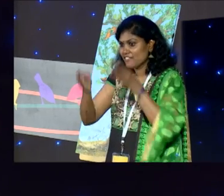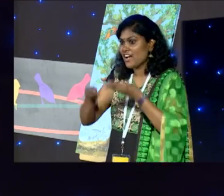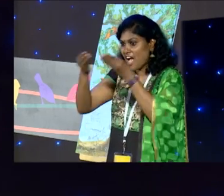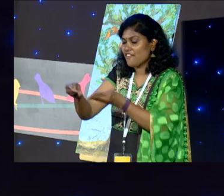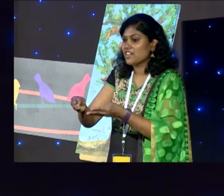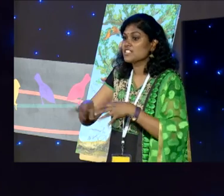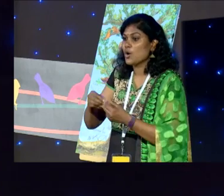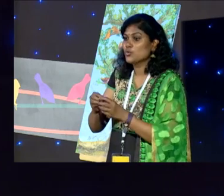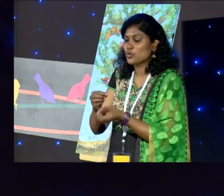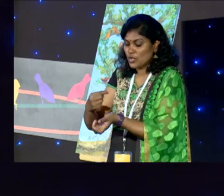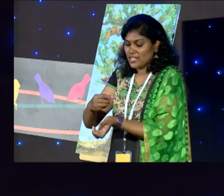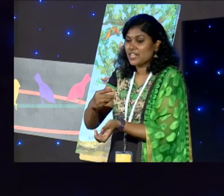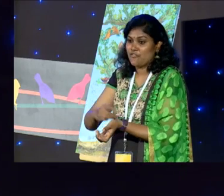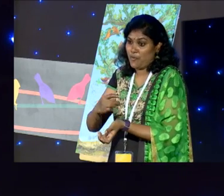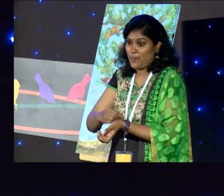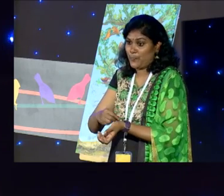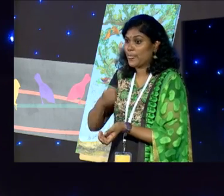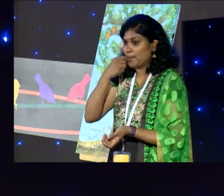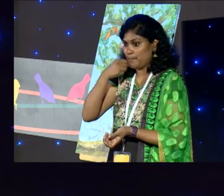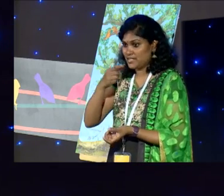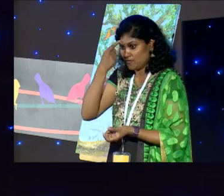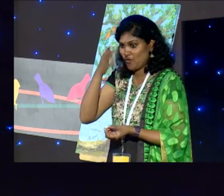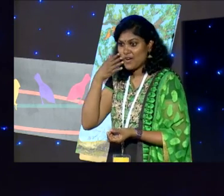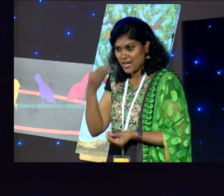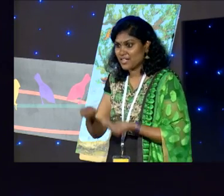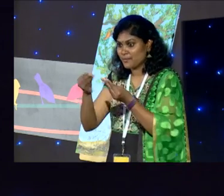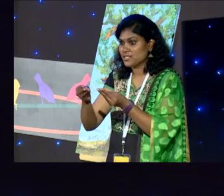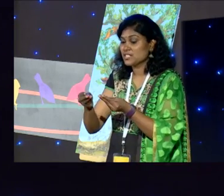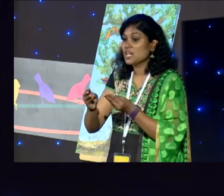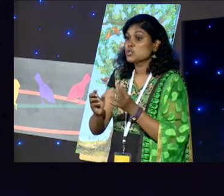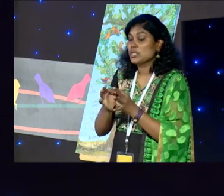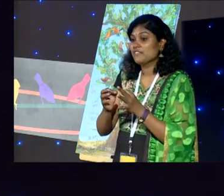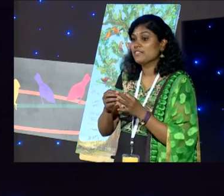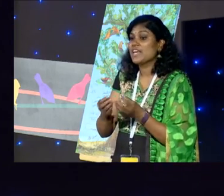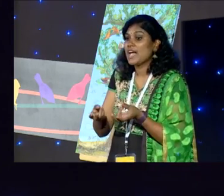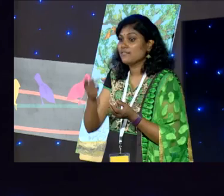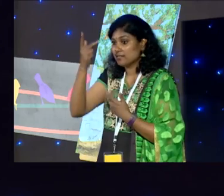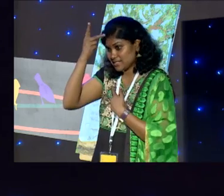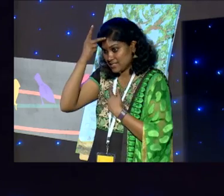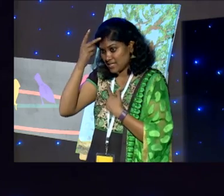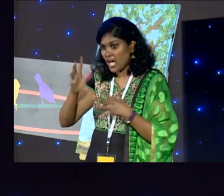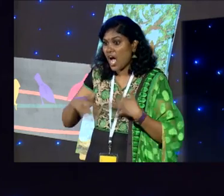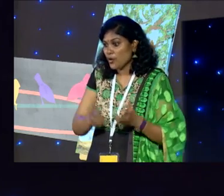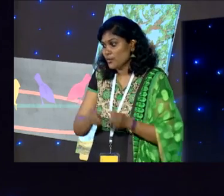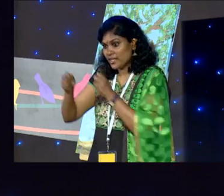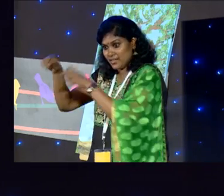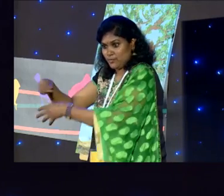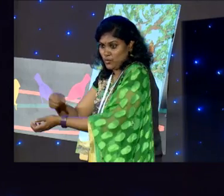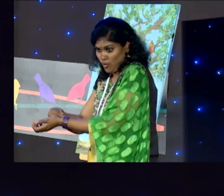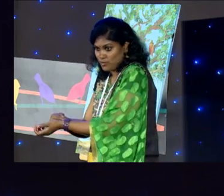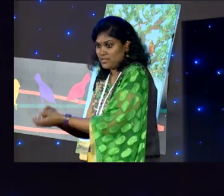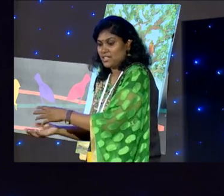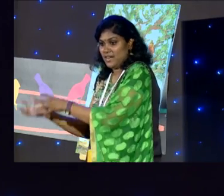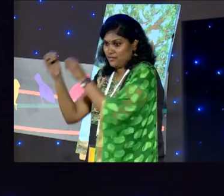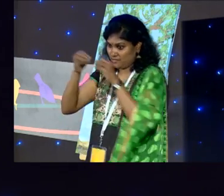basic medicine that they can take before reaching the hospital. What do you do? So we gave them that training so